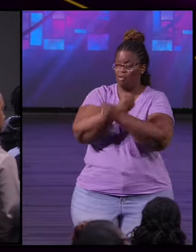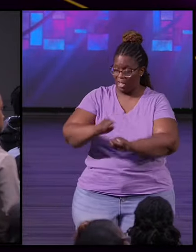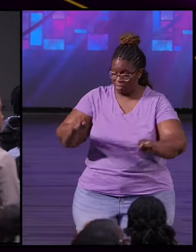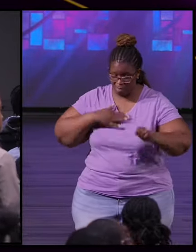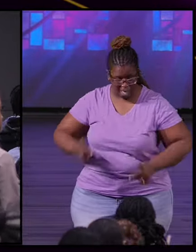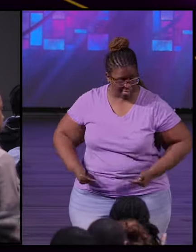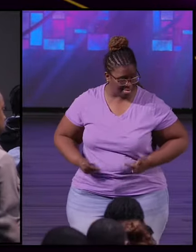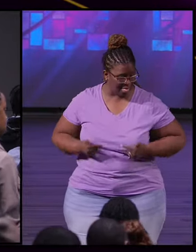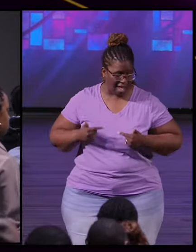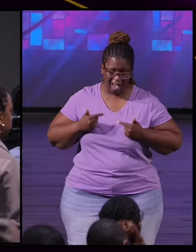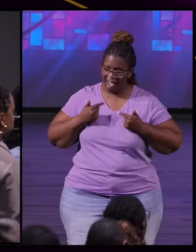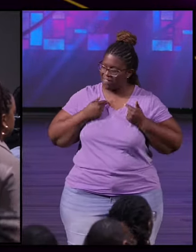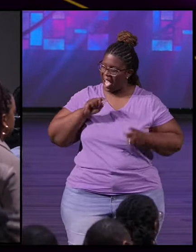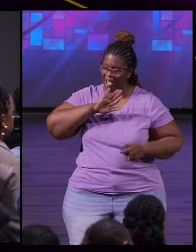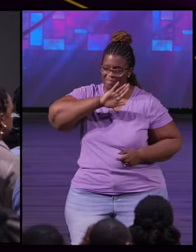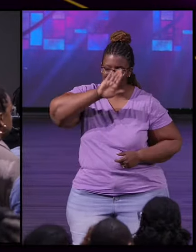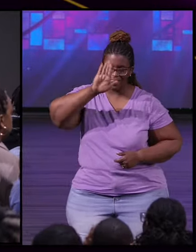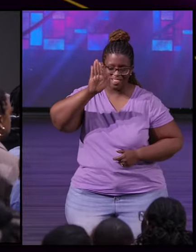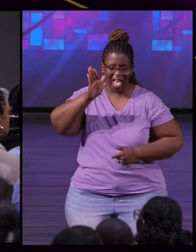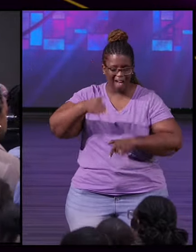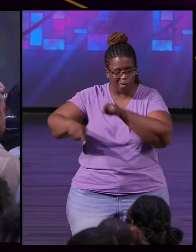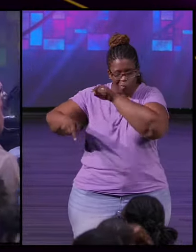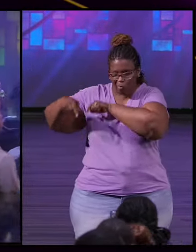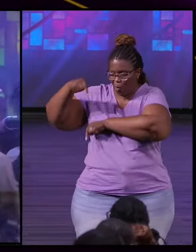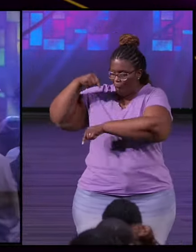We all know that.